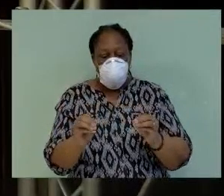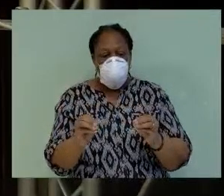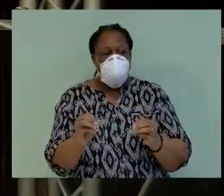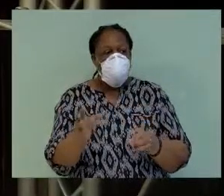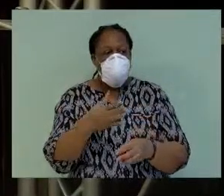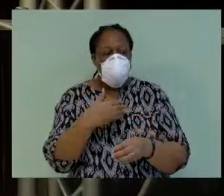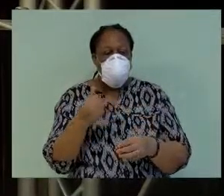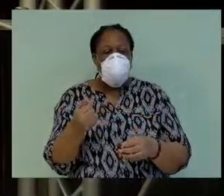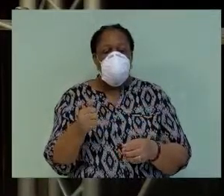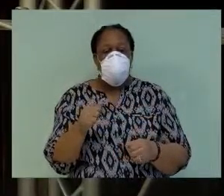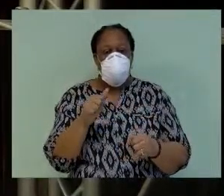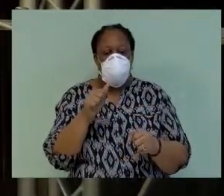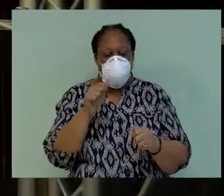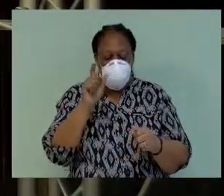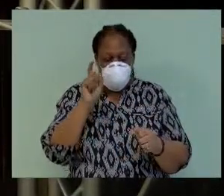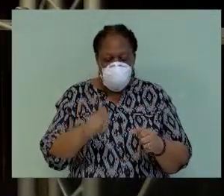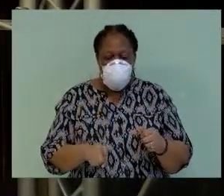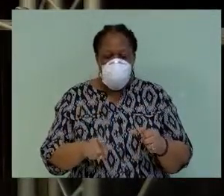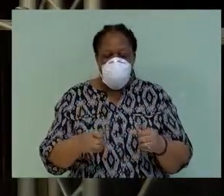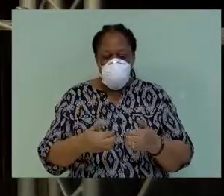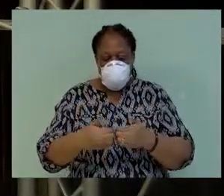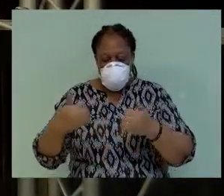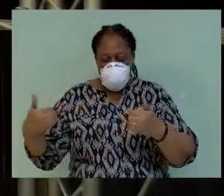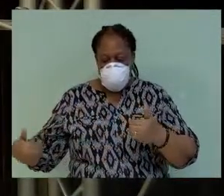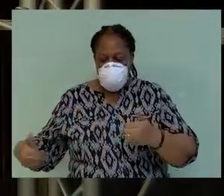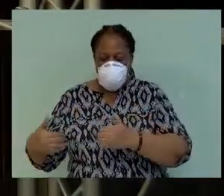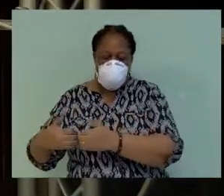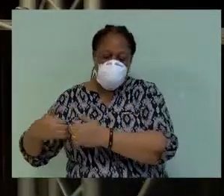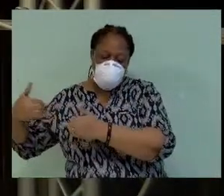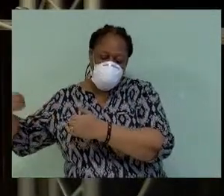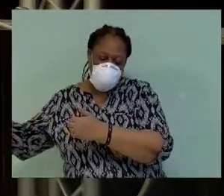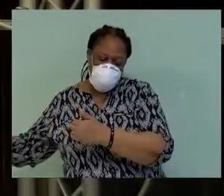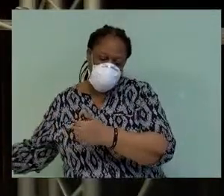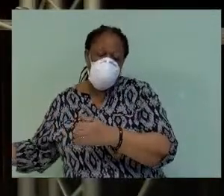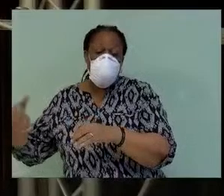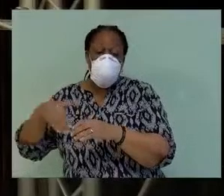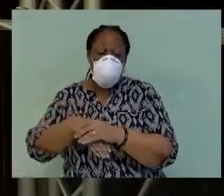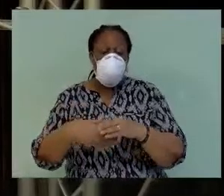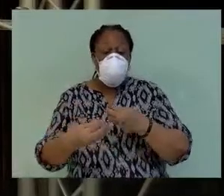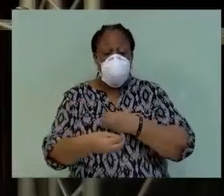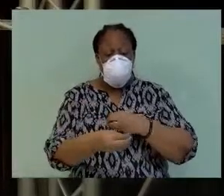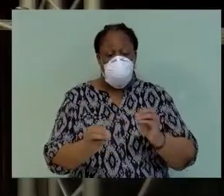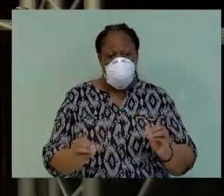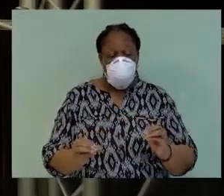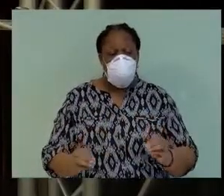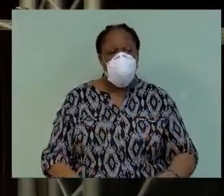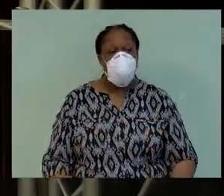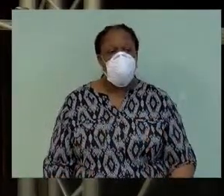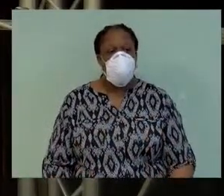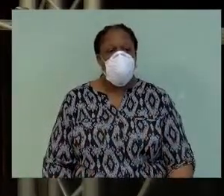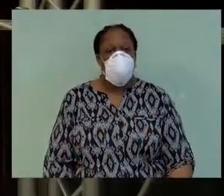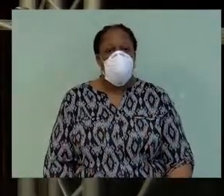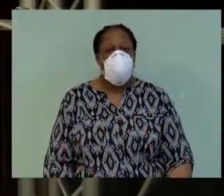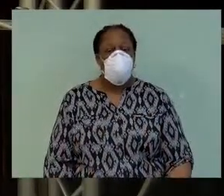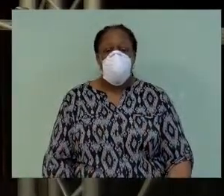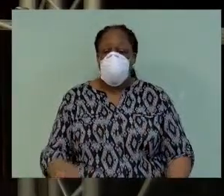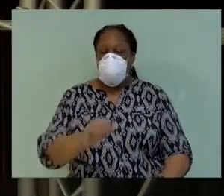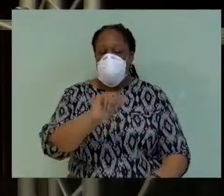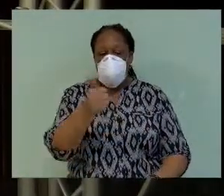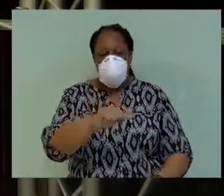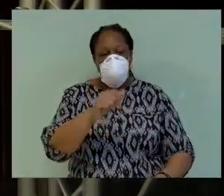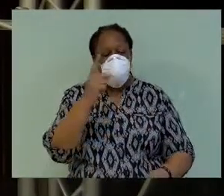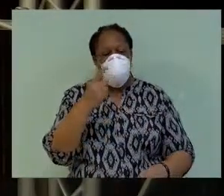strictly observing physical distancing protocols. Persons exhibiting flu-like